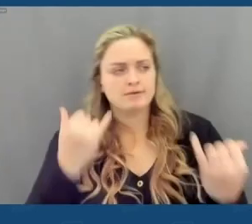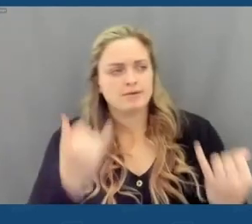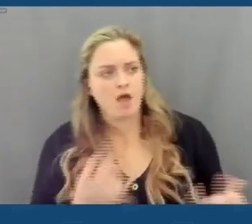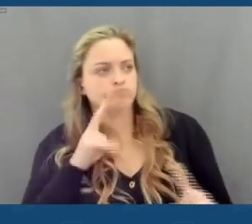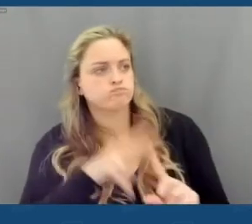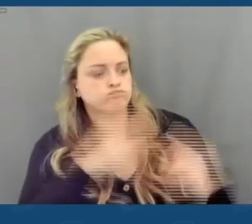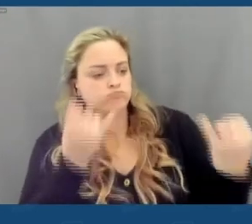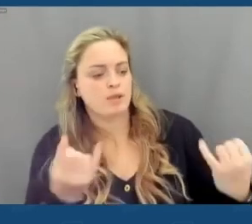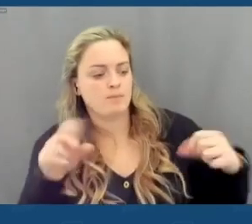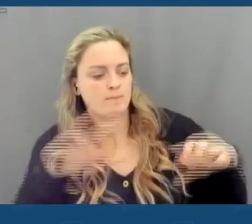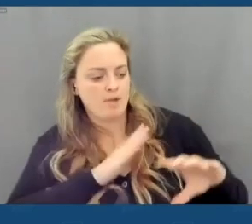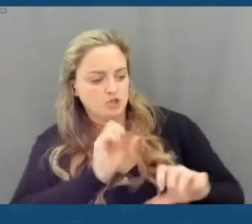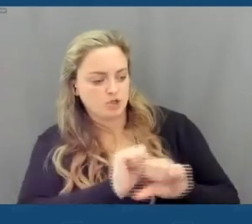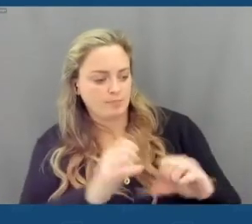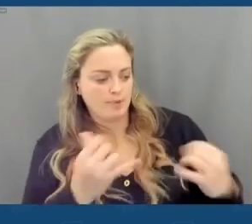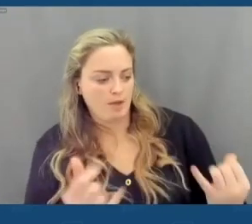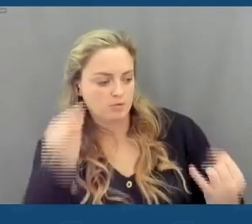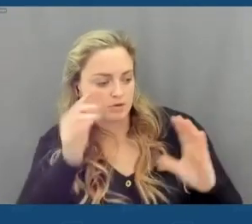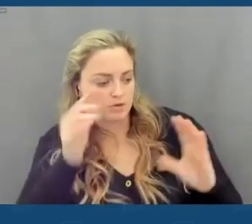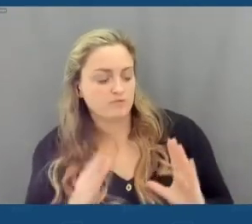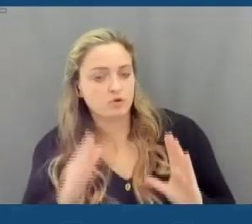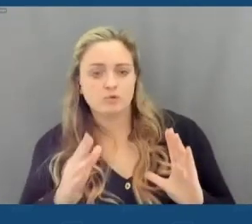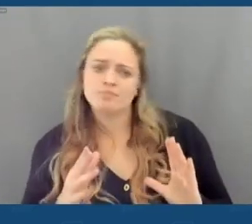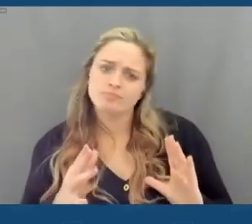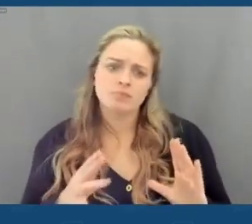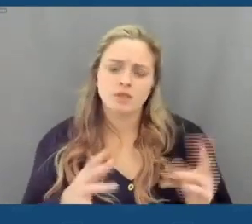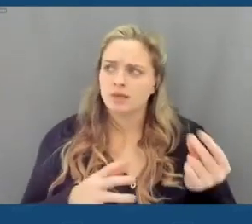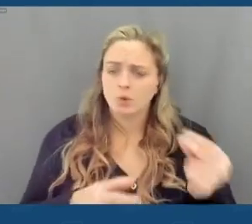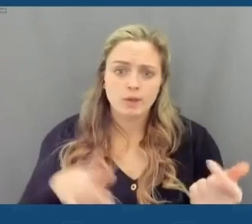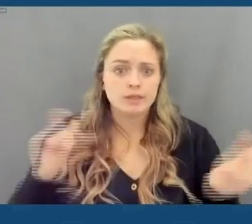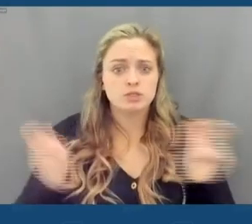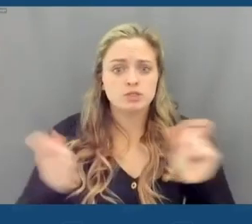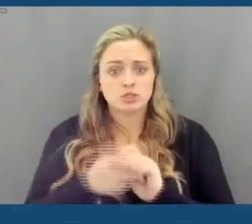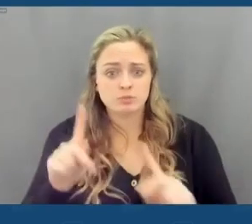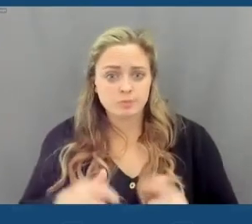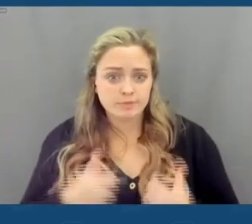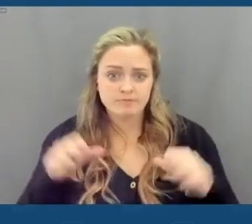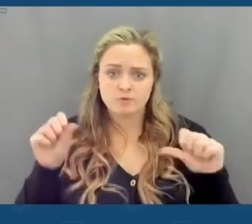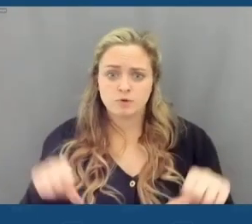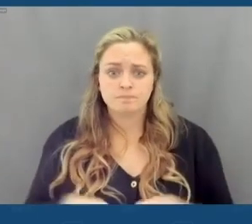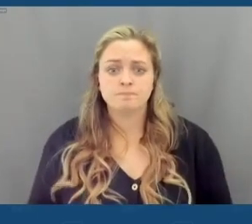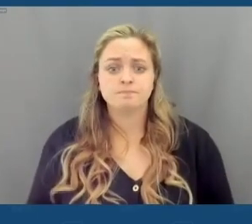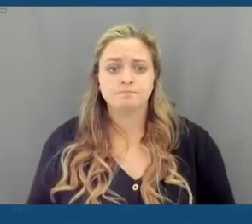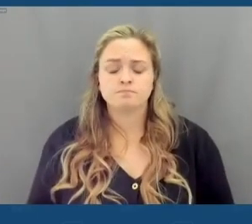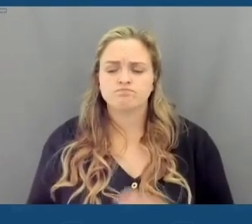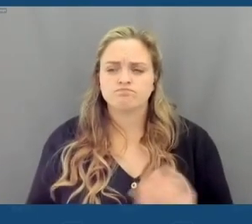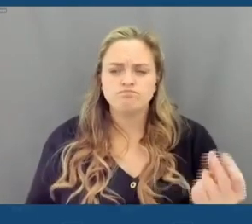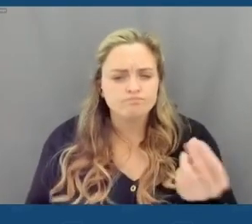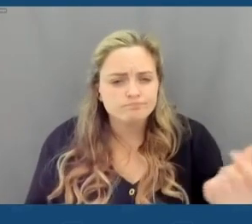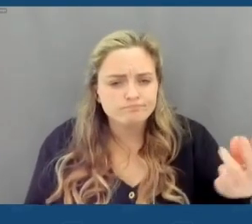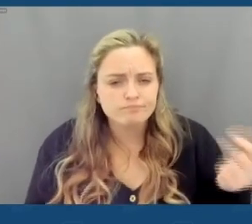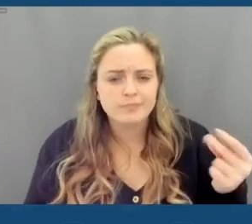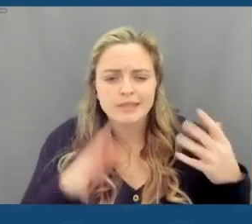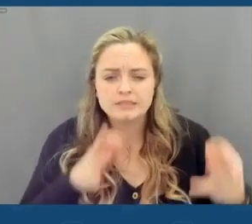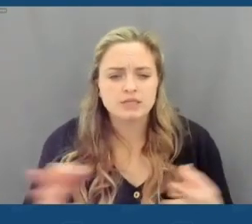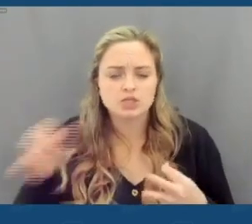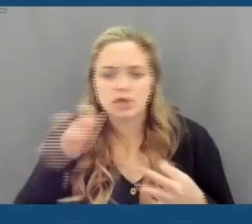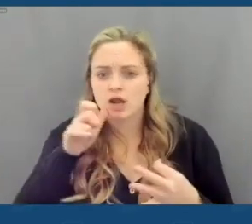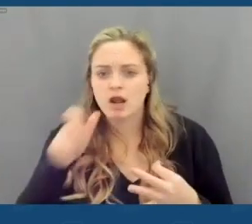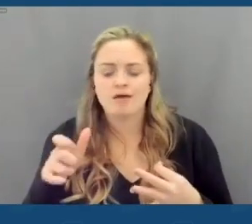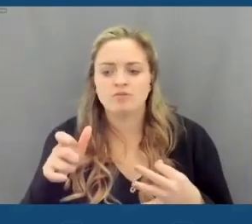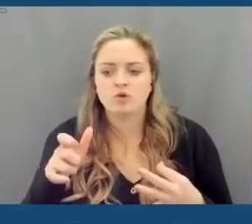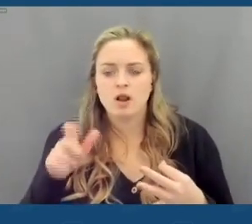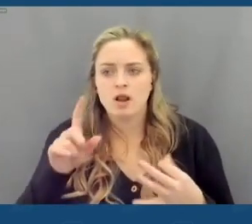rewarding work I ever did because you could very quickly change people's lives by making quick decisions and not have to go through all of everybody